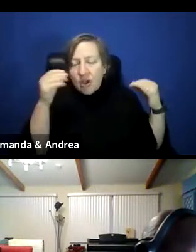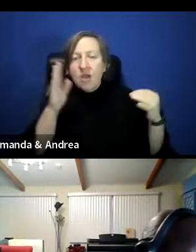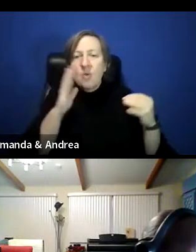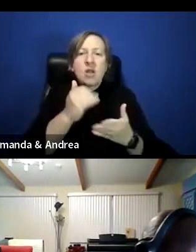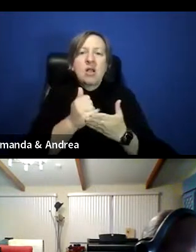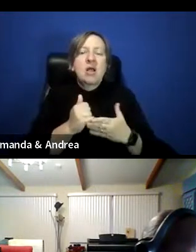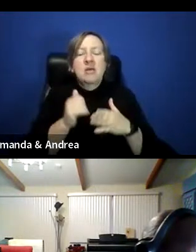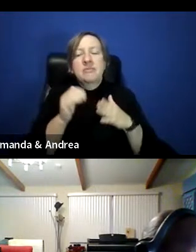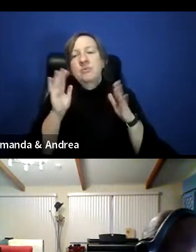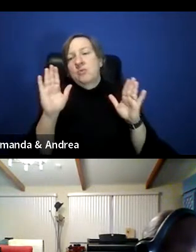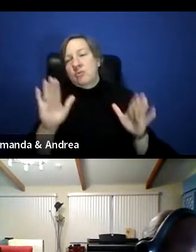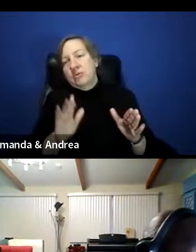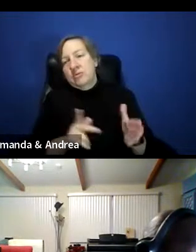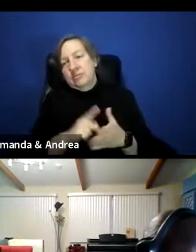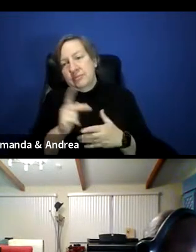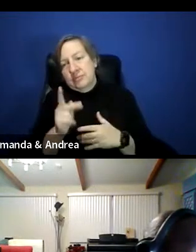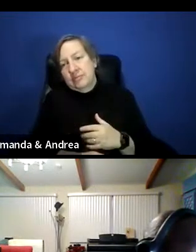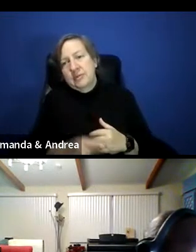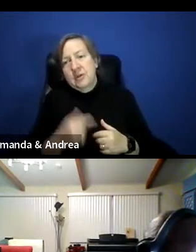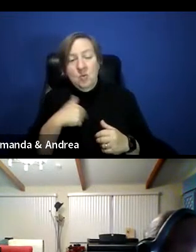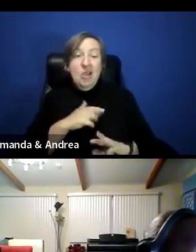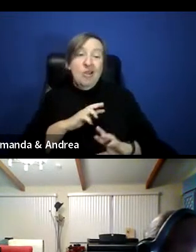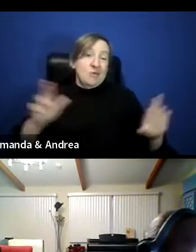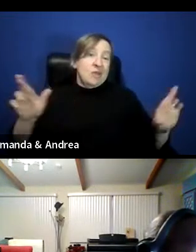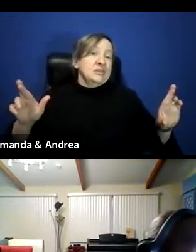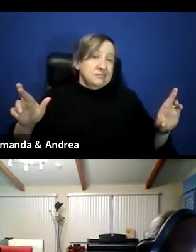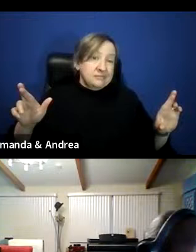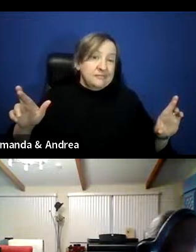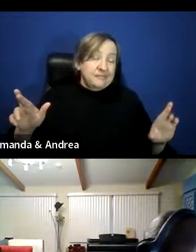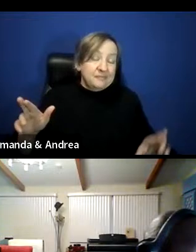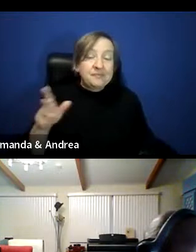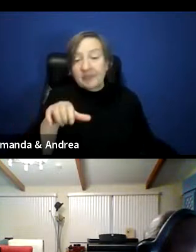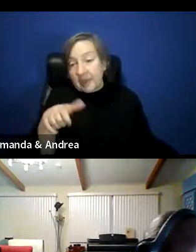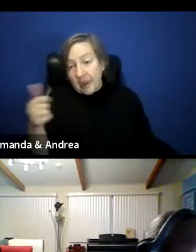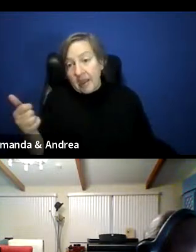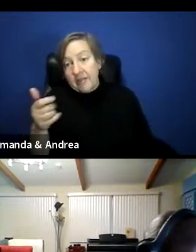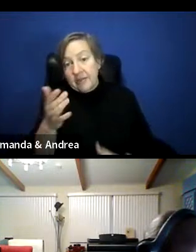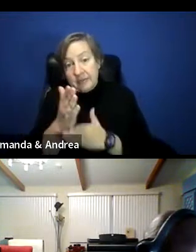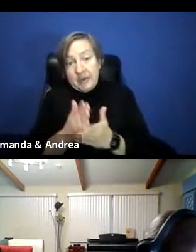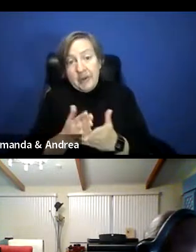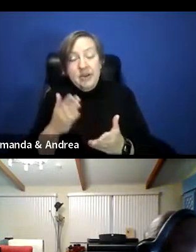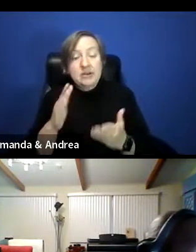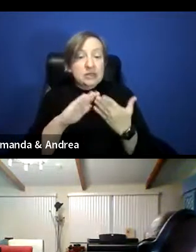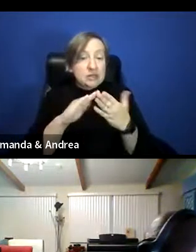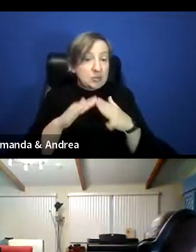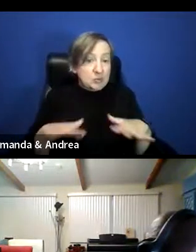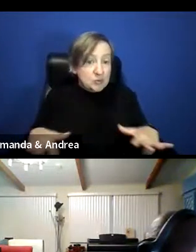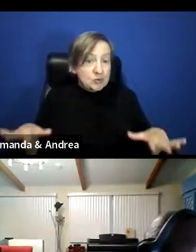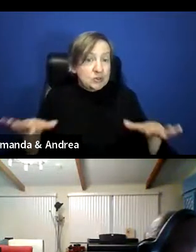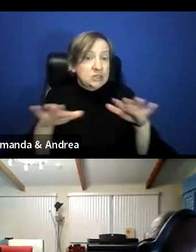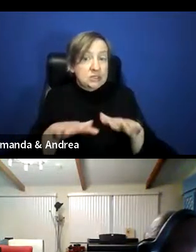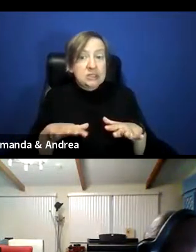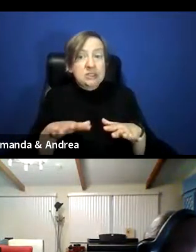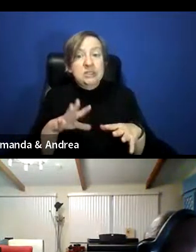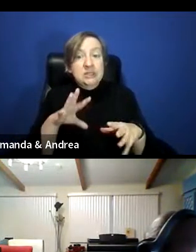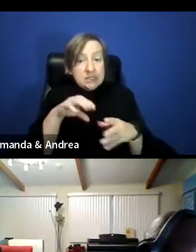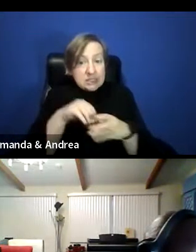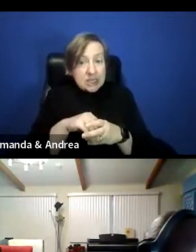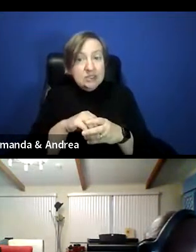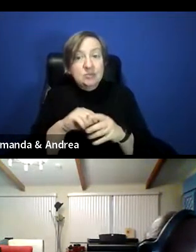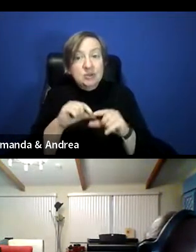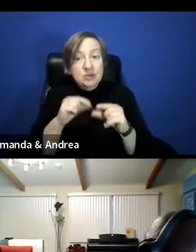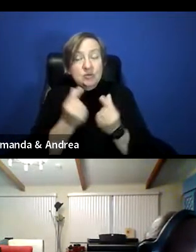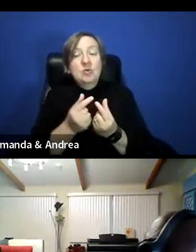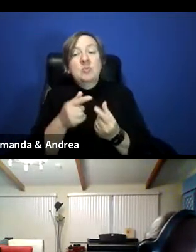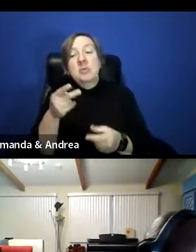program. And I think we're poised for that. The other thing that our community engagement group, our